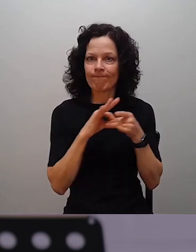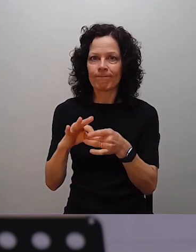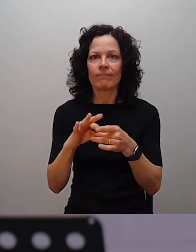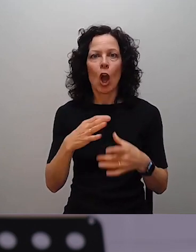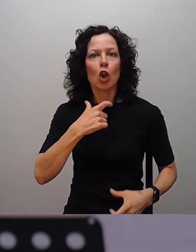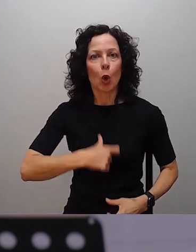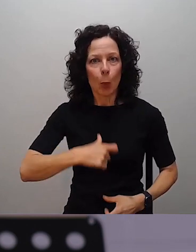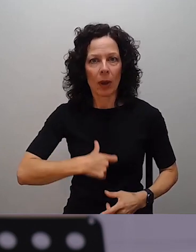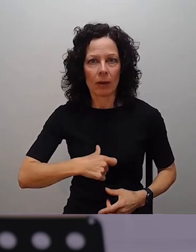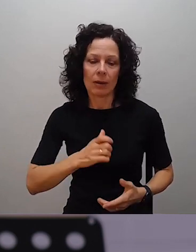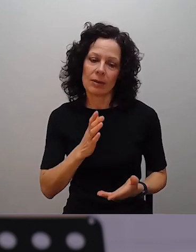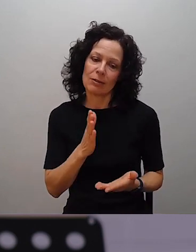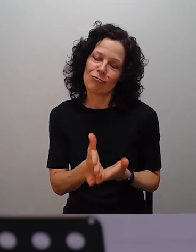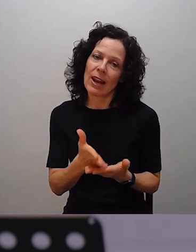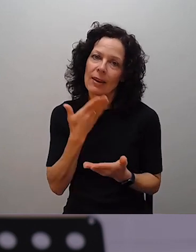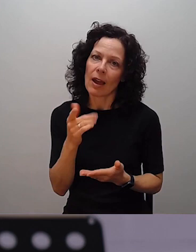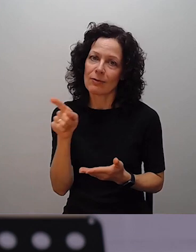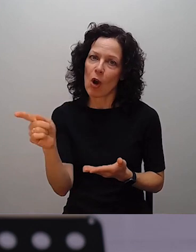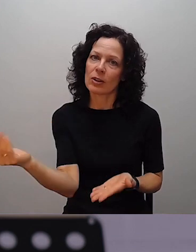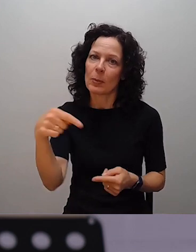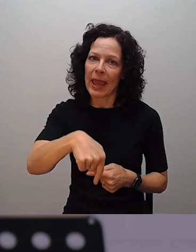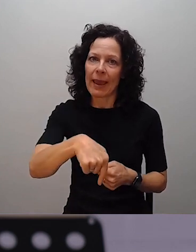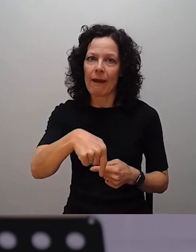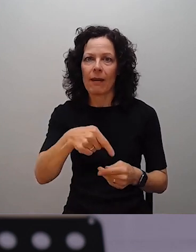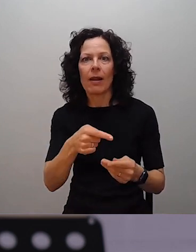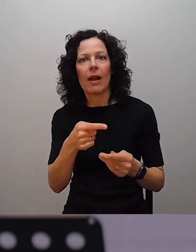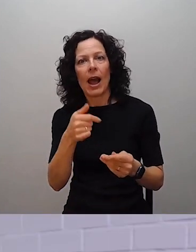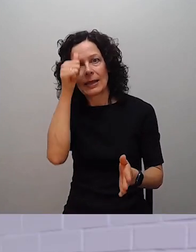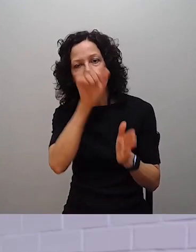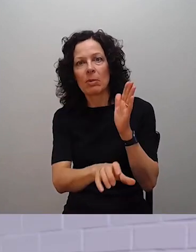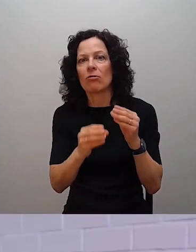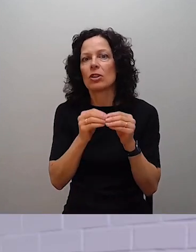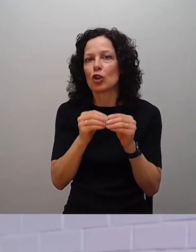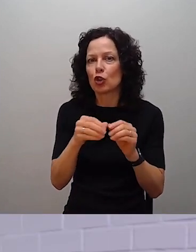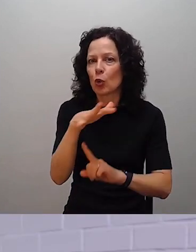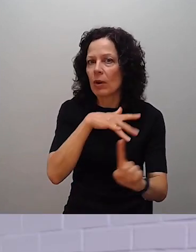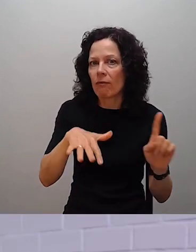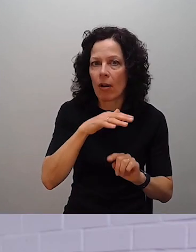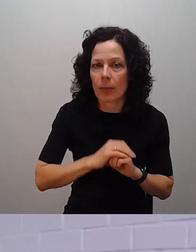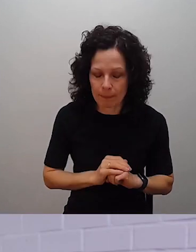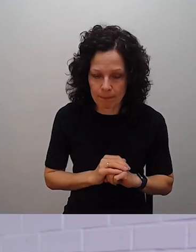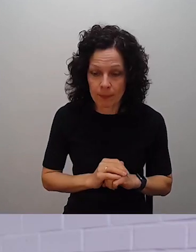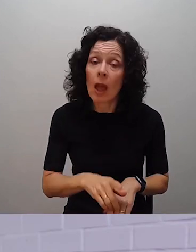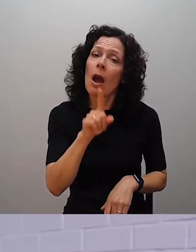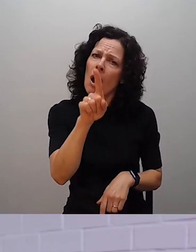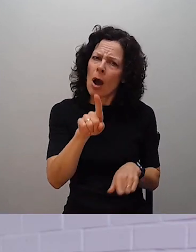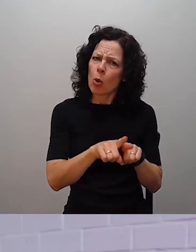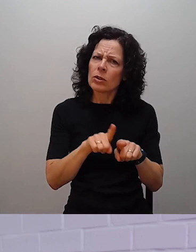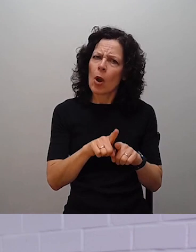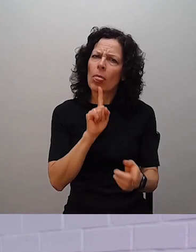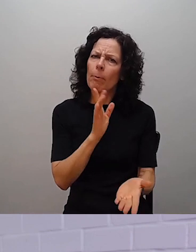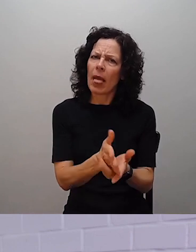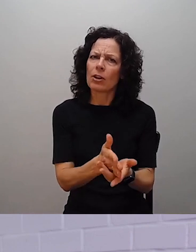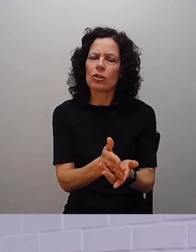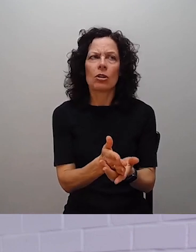her come in and just be part of the whole student environment. Another good thing about the pledge, I